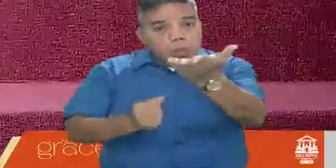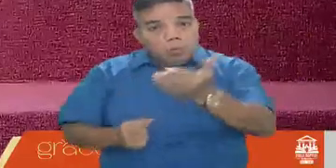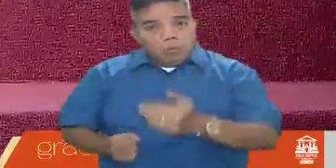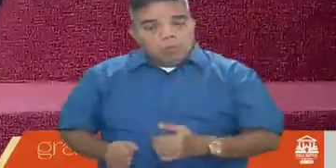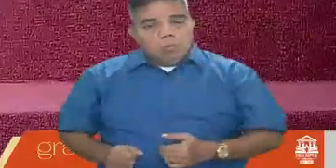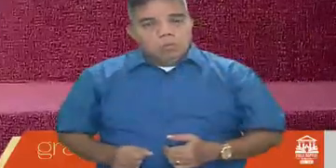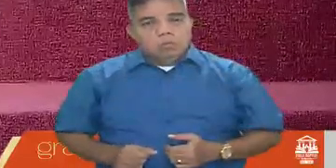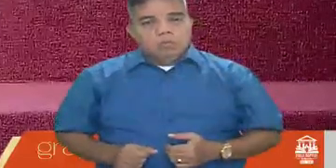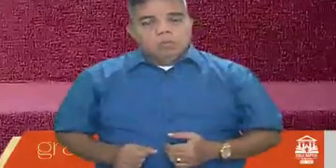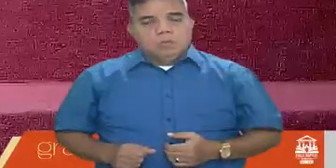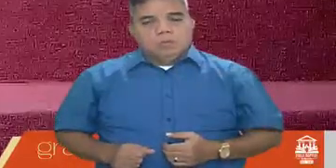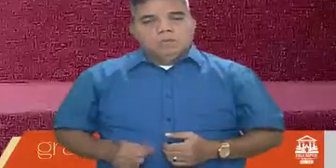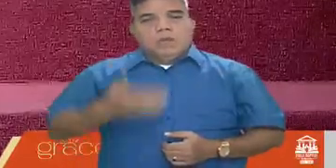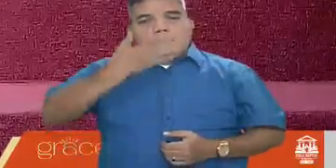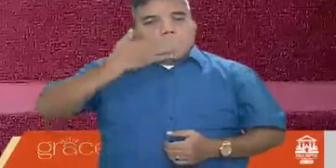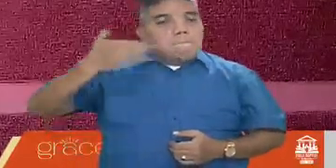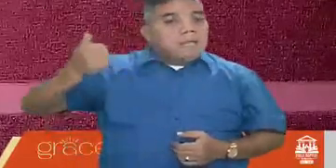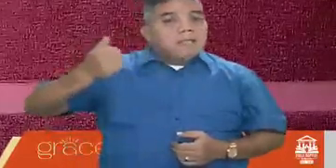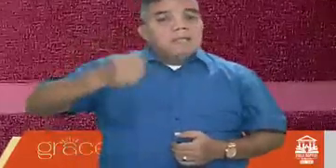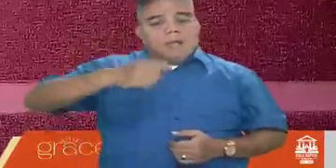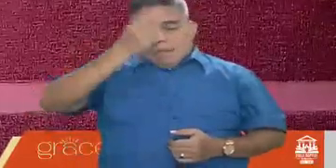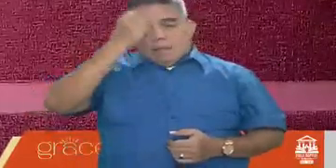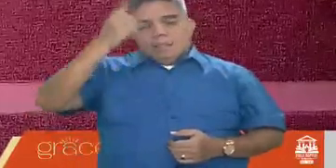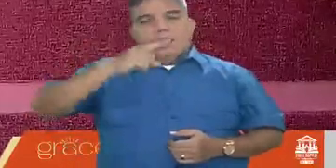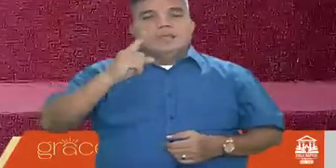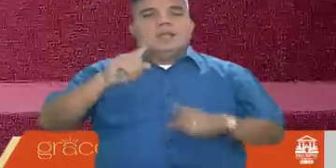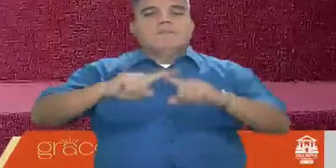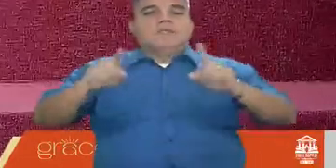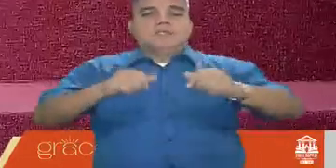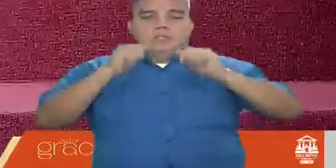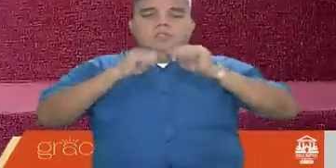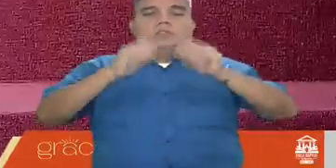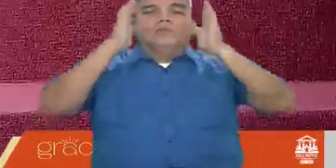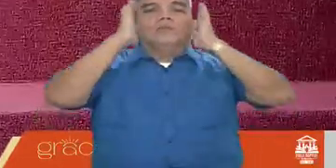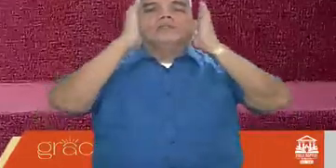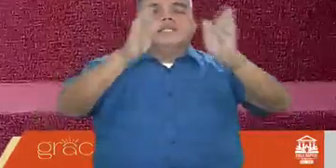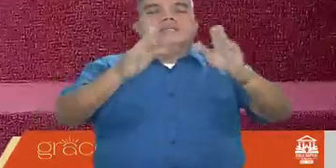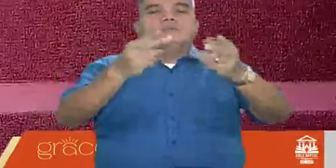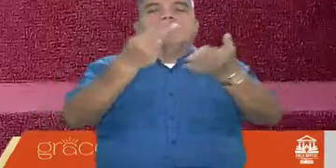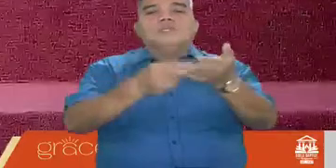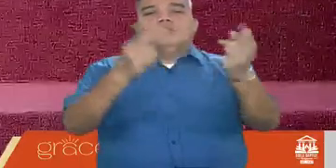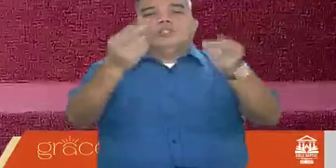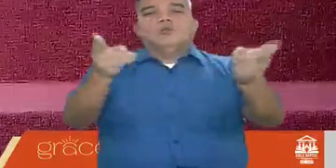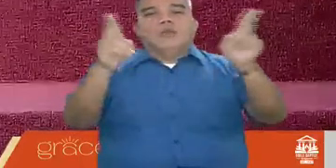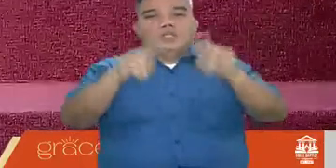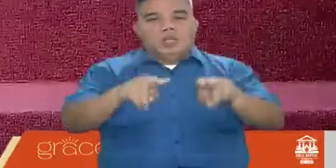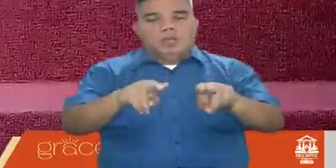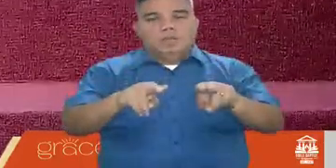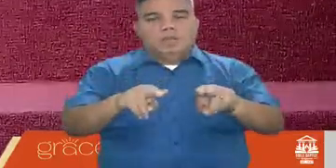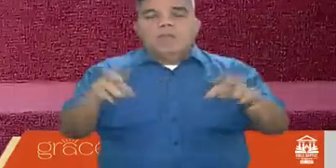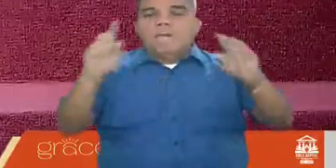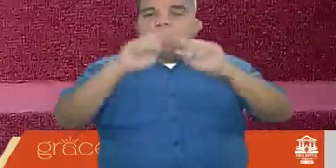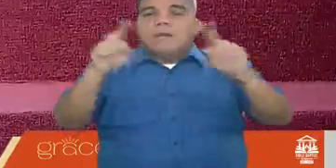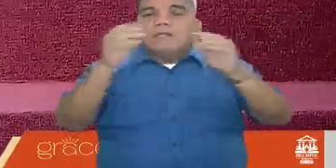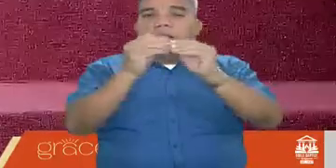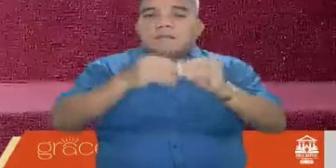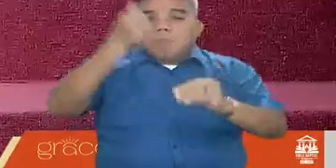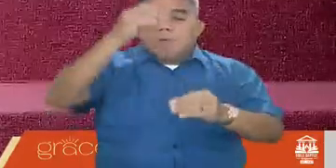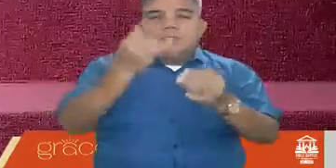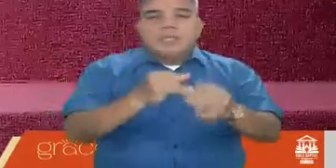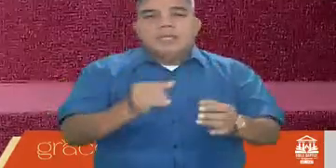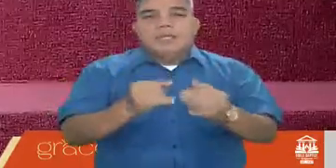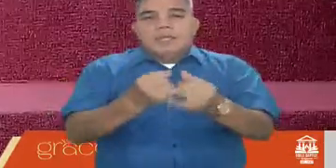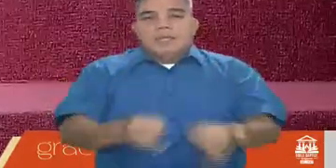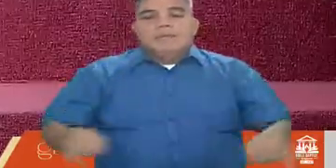you better understand and become more objective of the situation. But the most important here